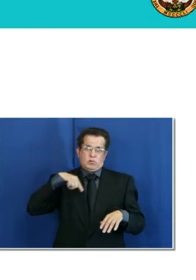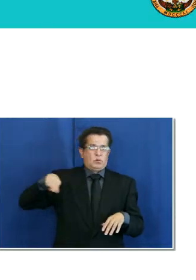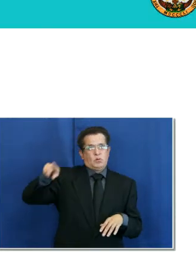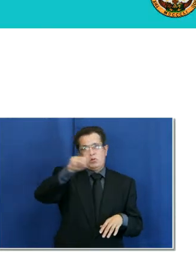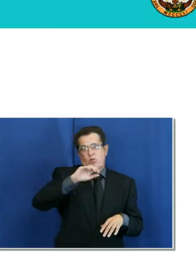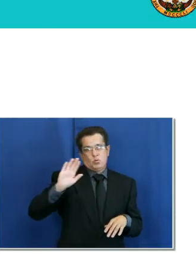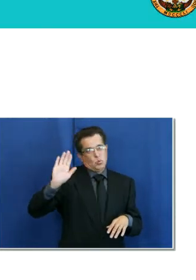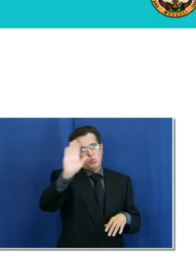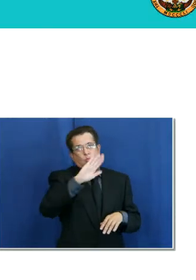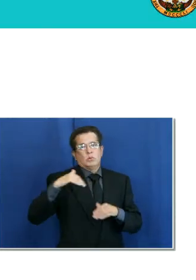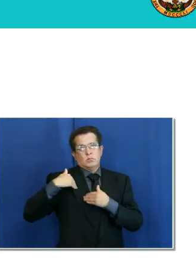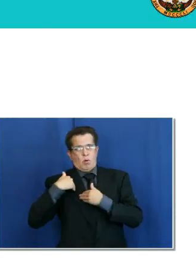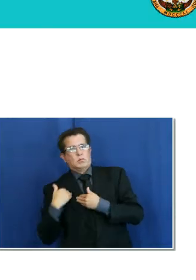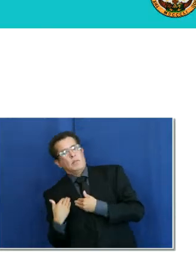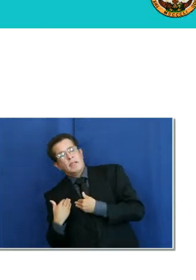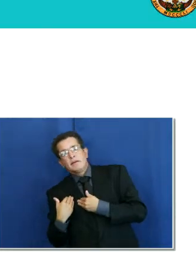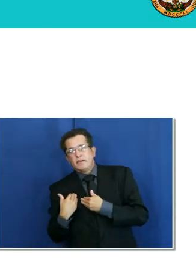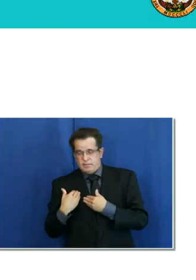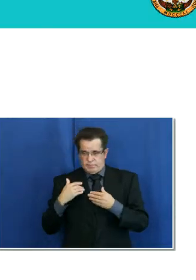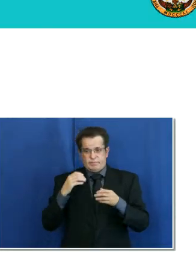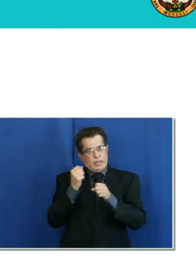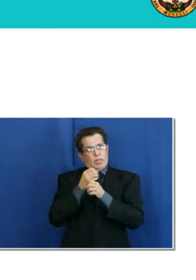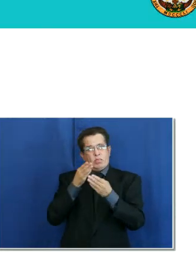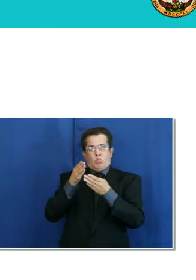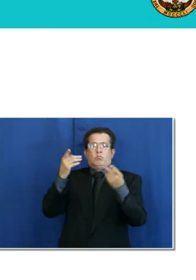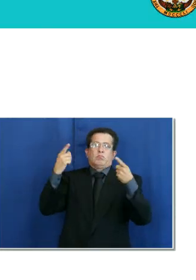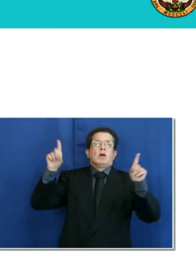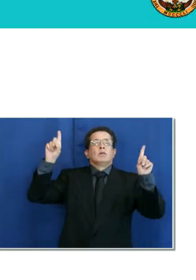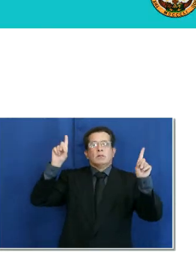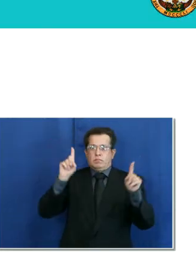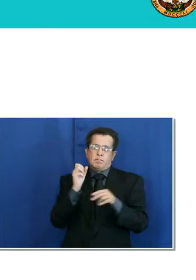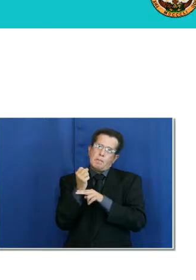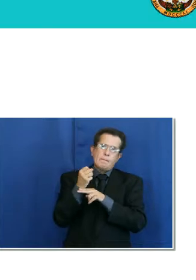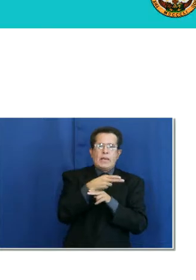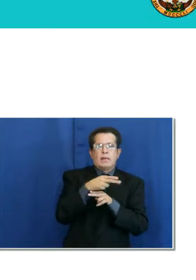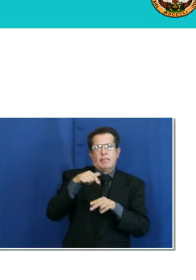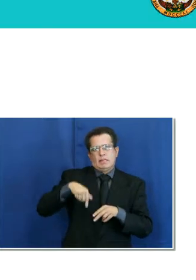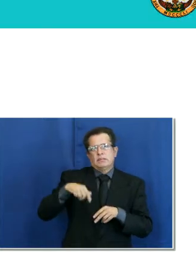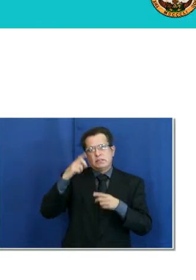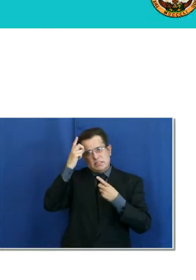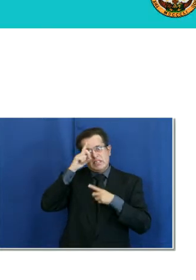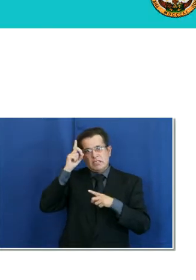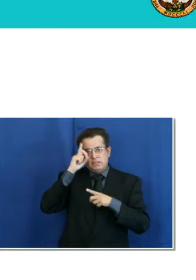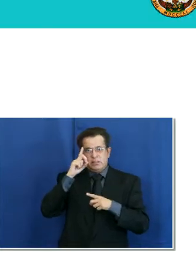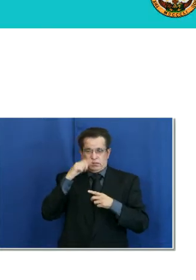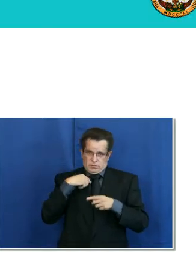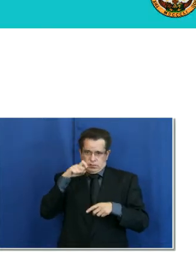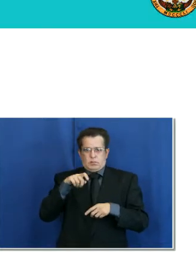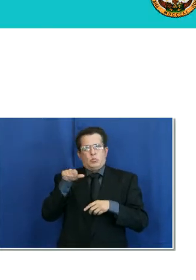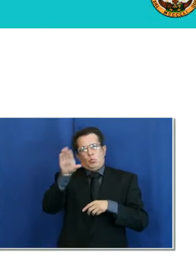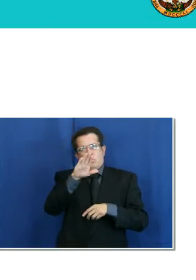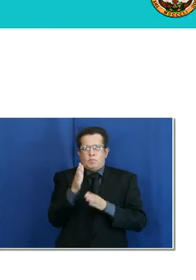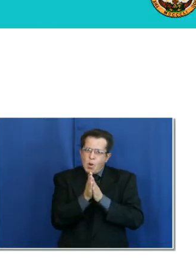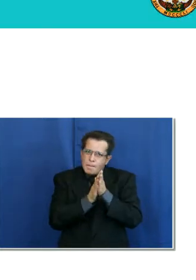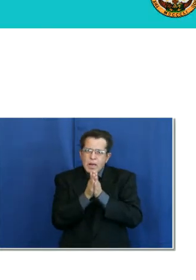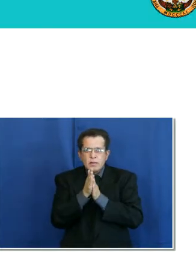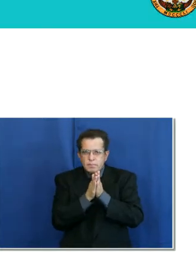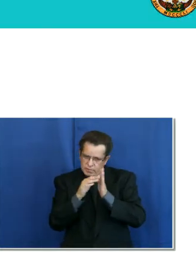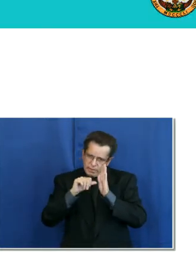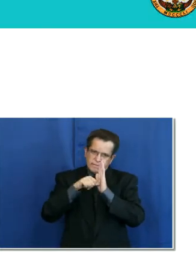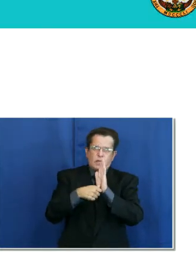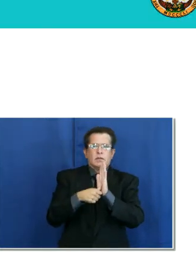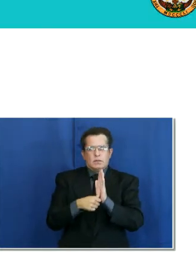in our regional success and getting through this pandemic. Keeping up the momentum will require emphasis on